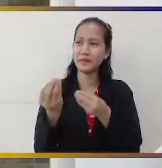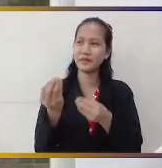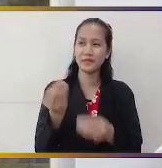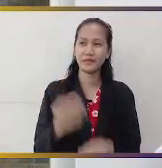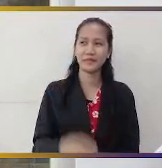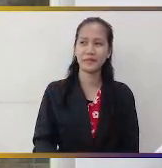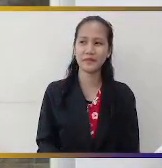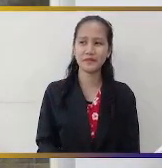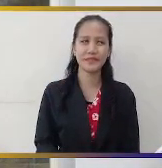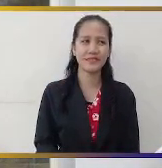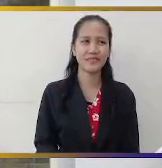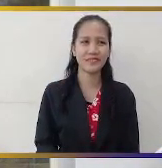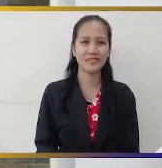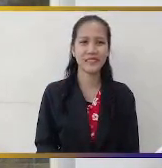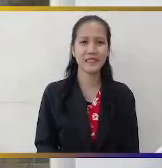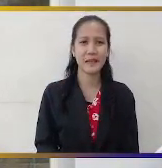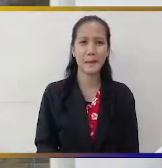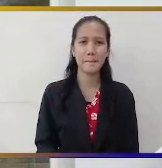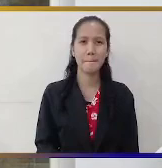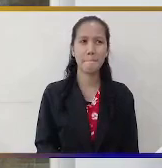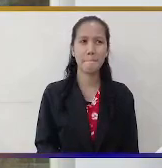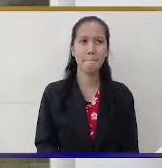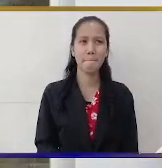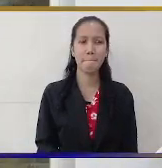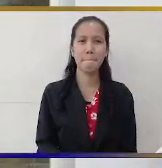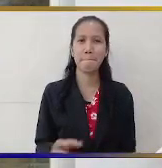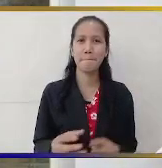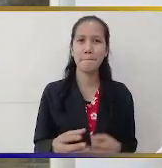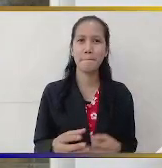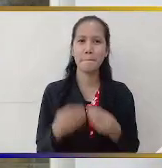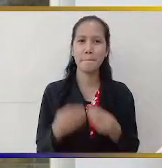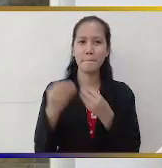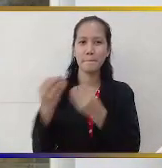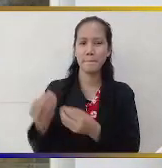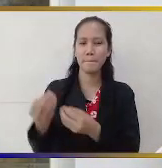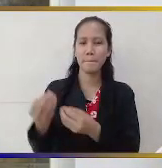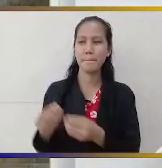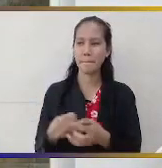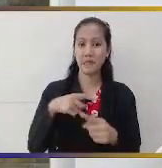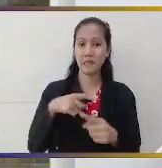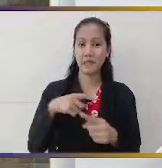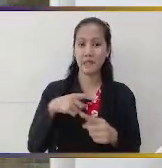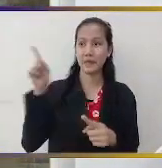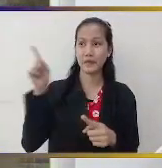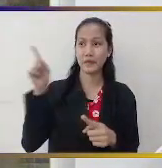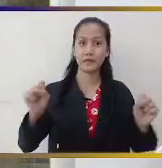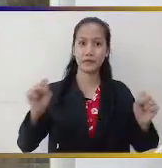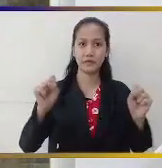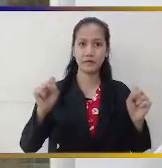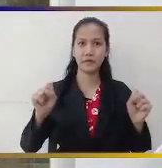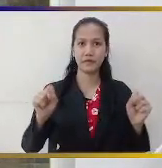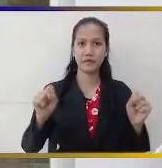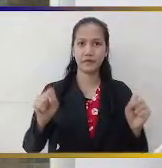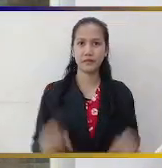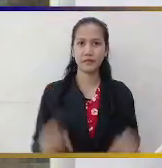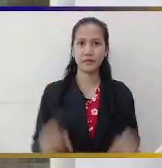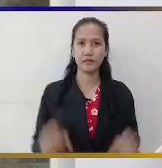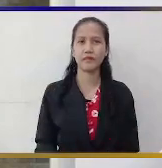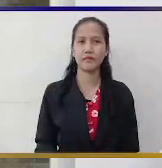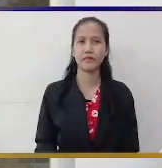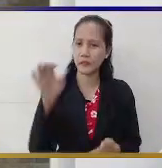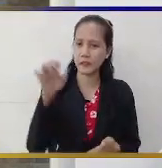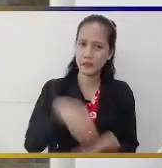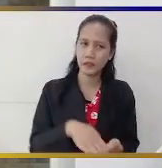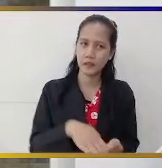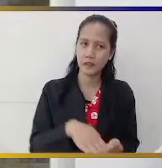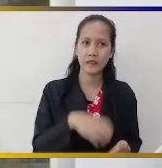look, I'm just telling you. I gave it up. When I got saved, I dropped out of law school, started going to Bible college. I